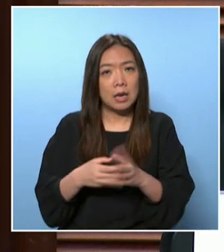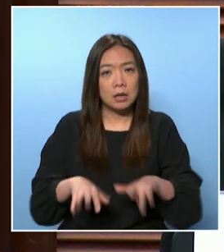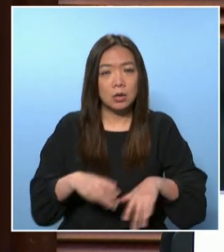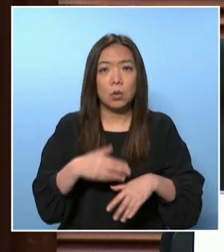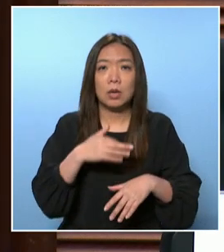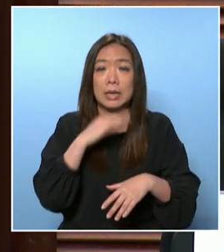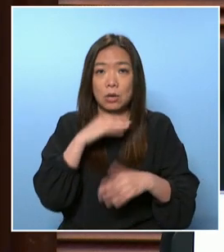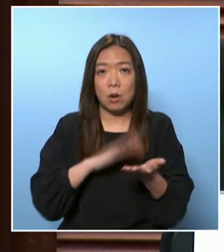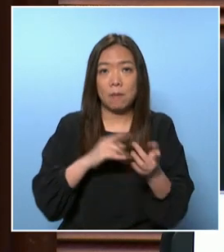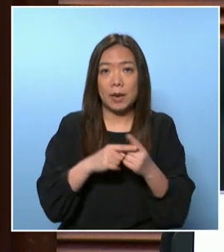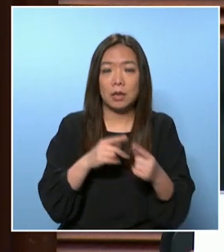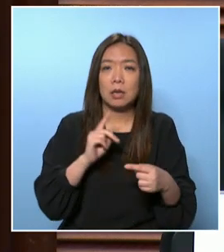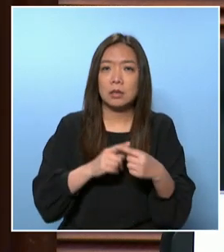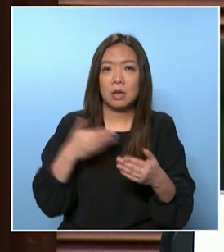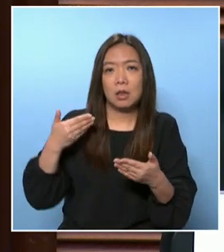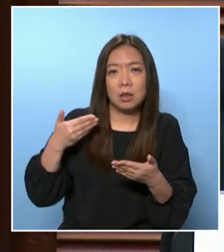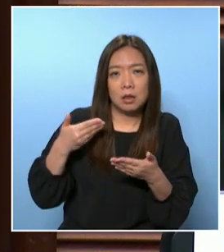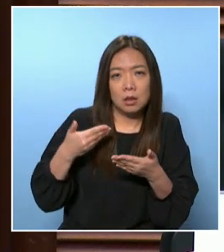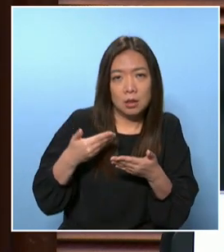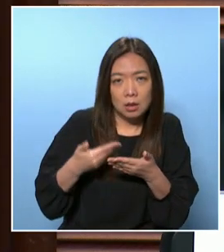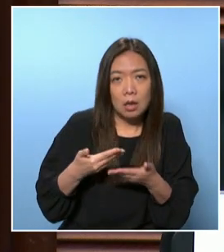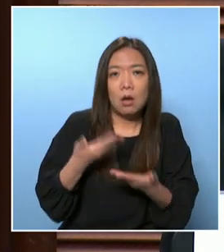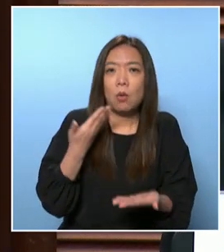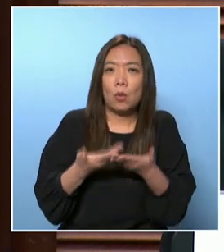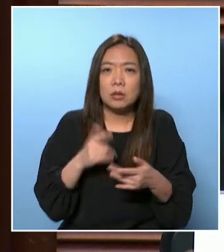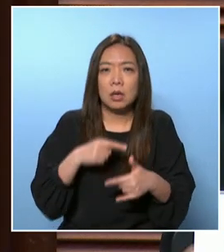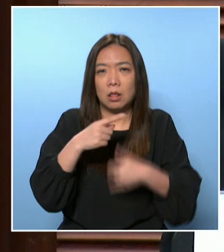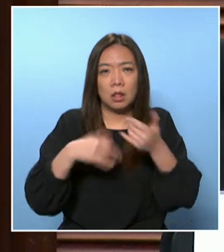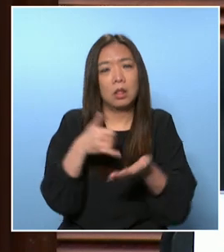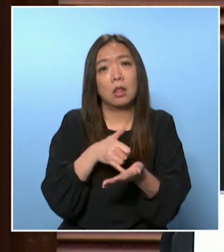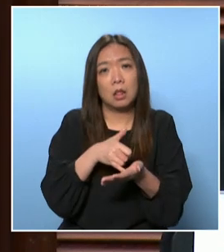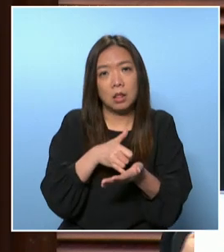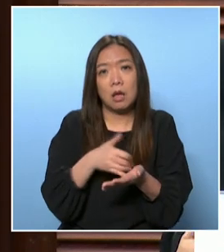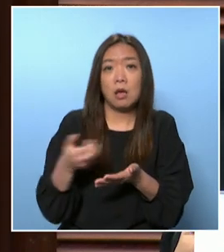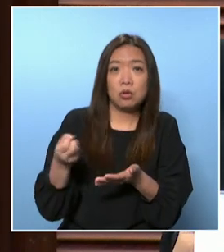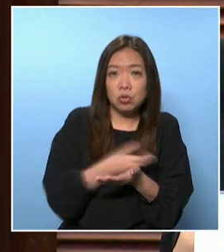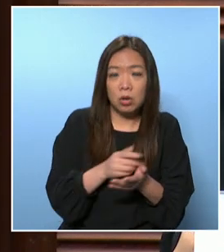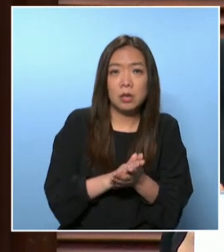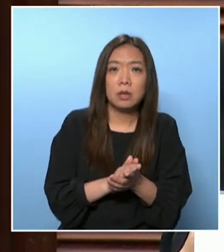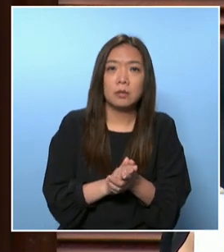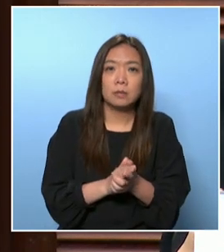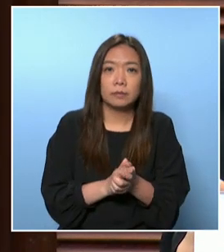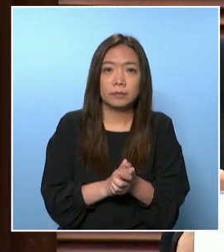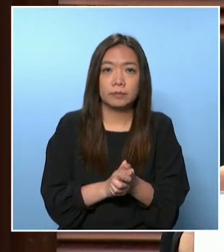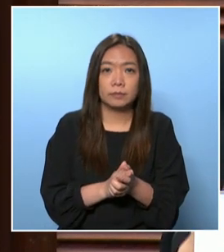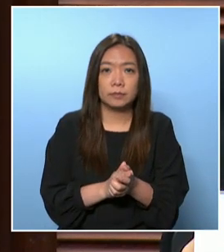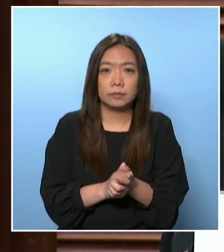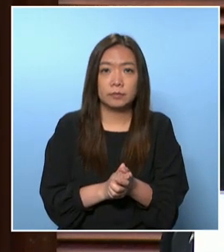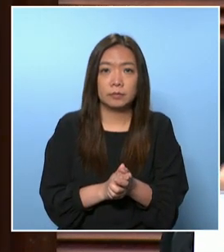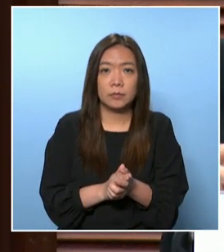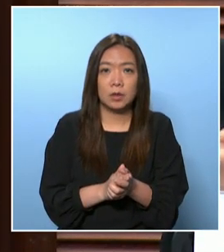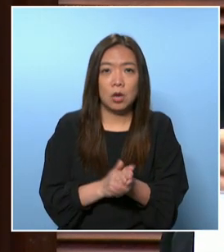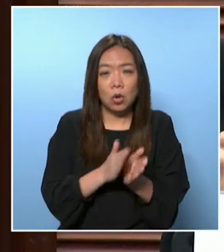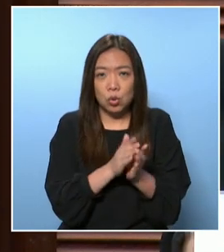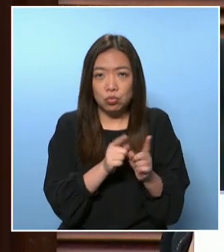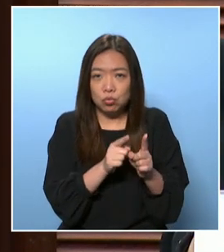approach. Now, if you can imagine, if a terminally patient is at a late